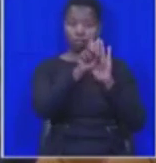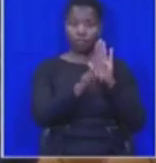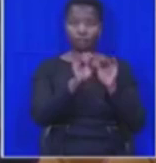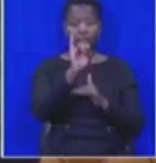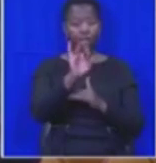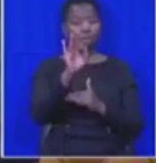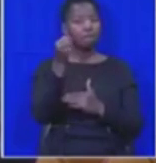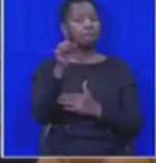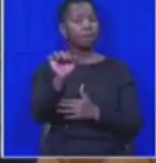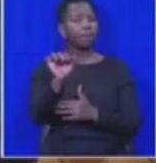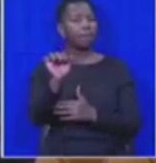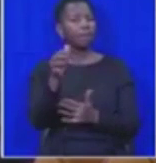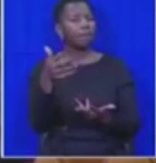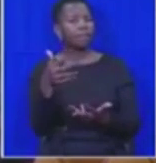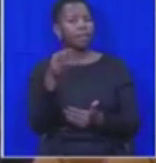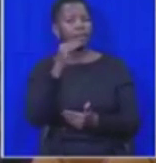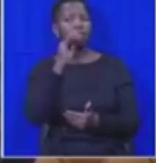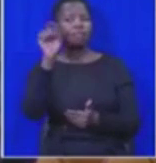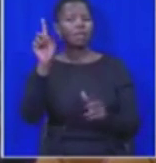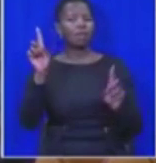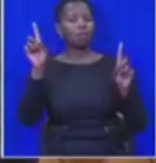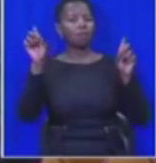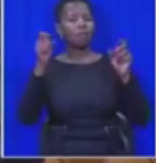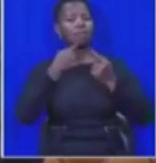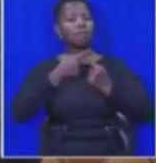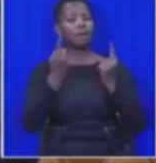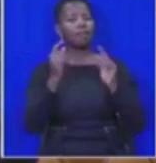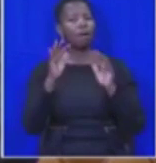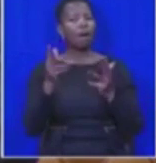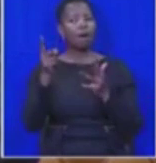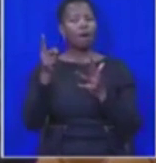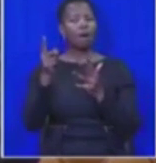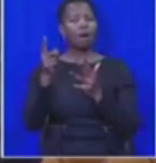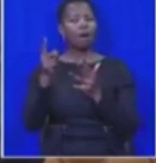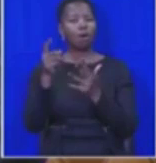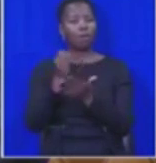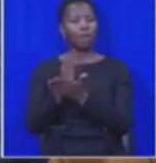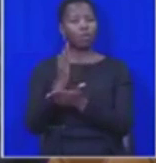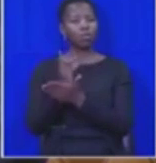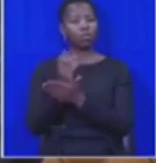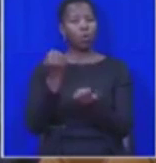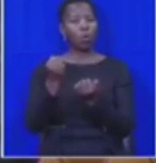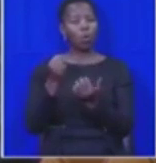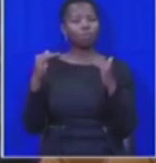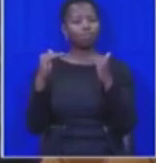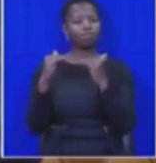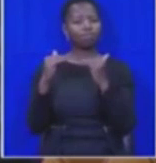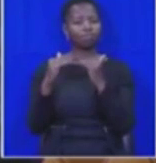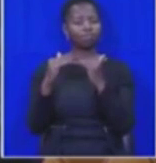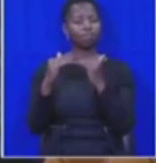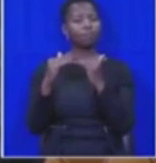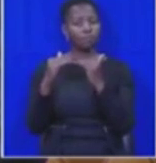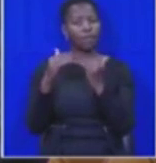does not, how does his statement protect the dignity and impartiality of the courts in the light of